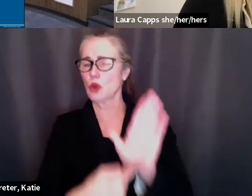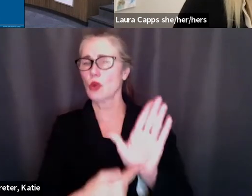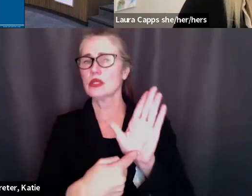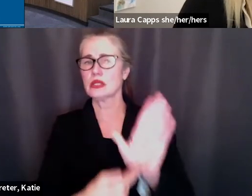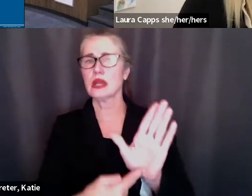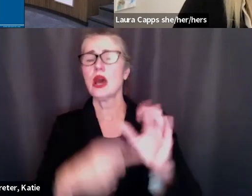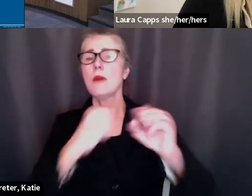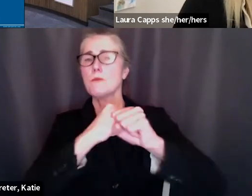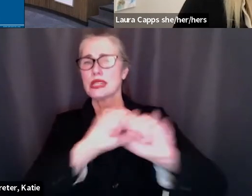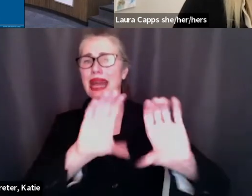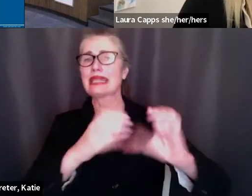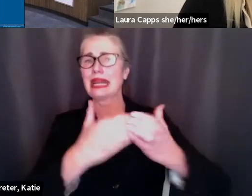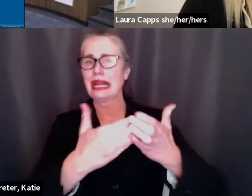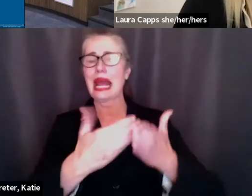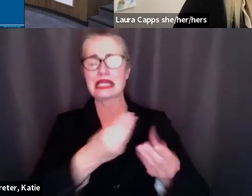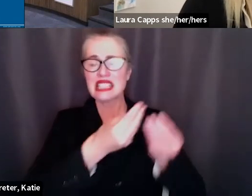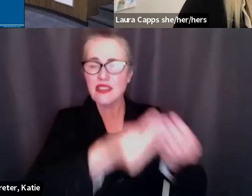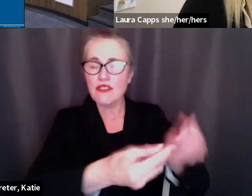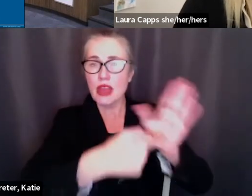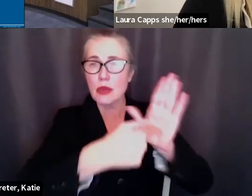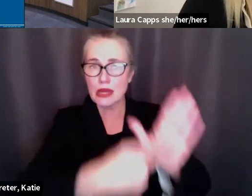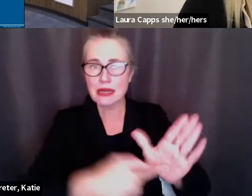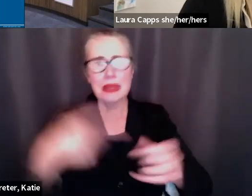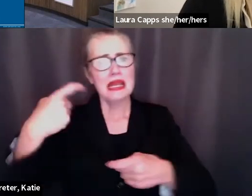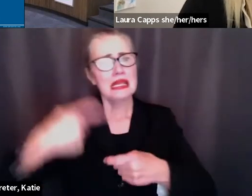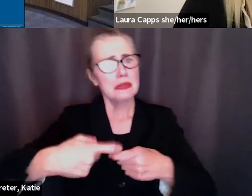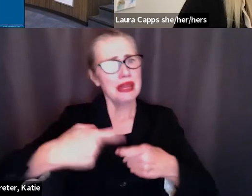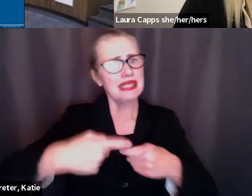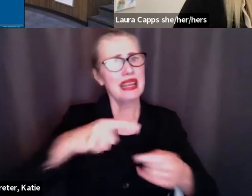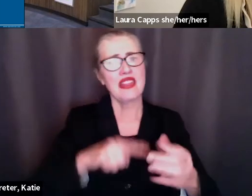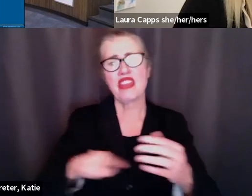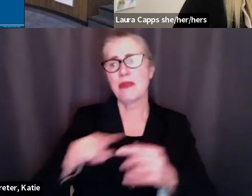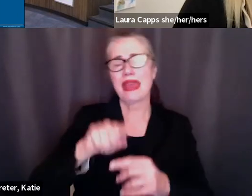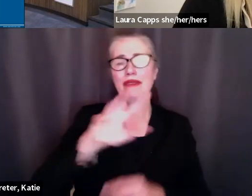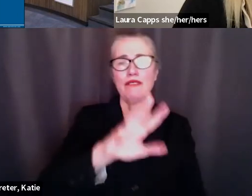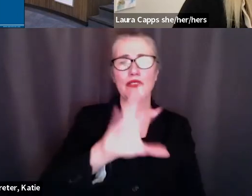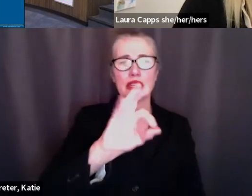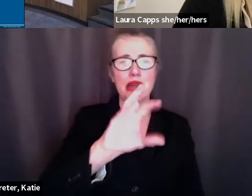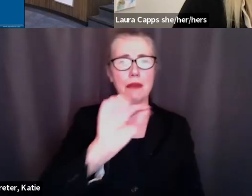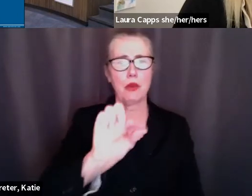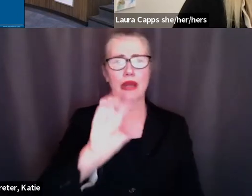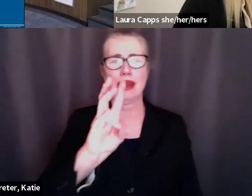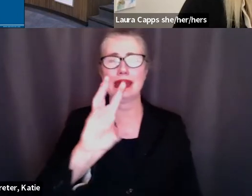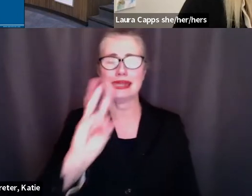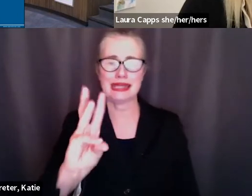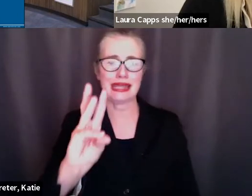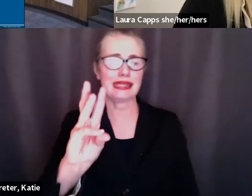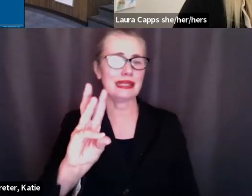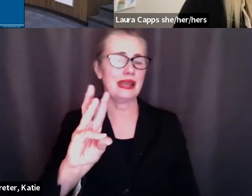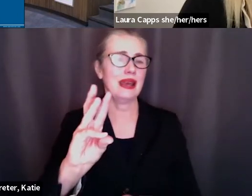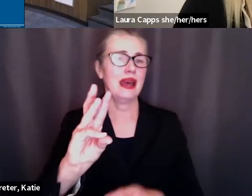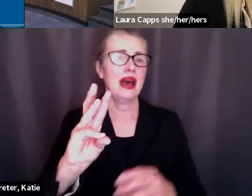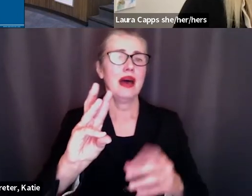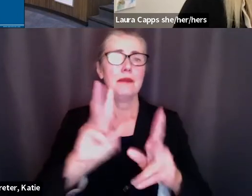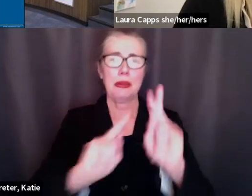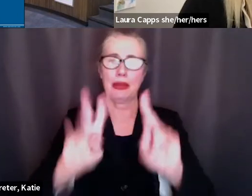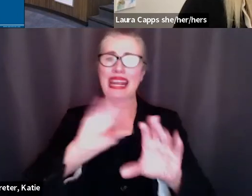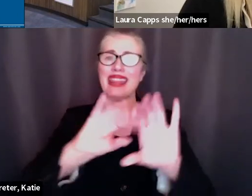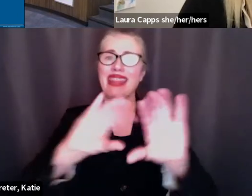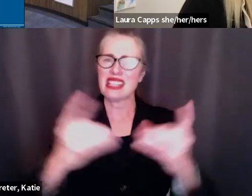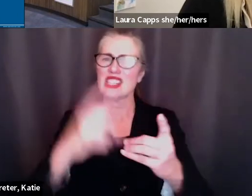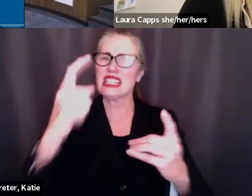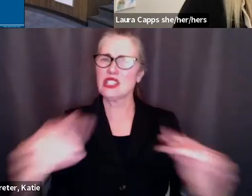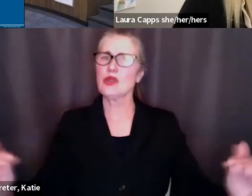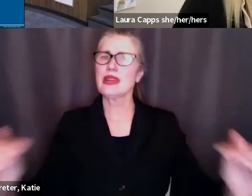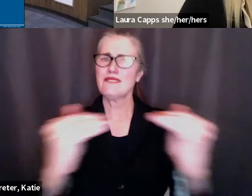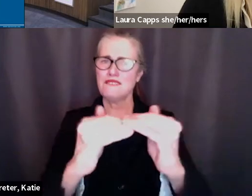classes the hispanic community makes up 59.96 of the district you need to create fair and equal boundaries